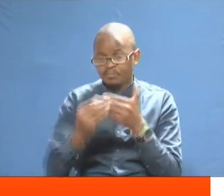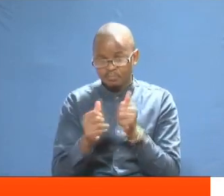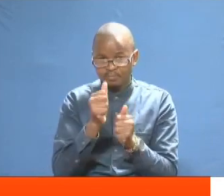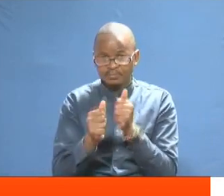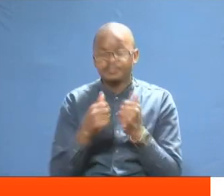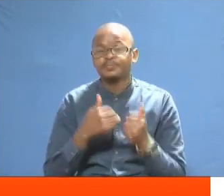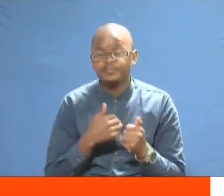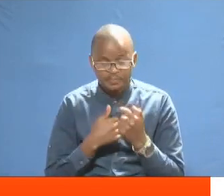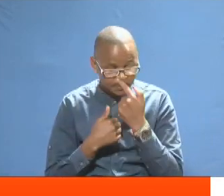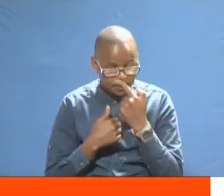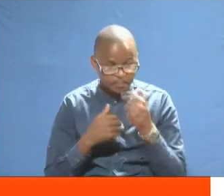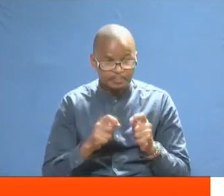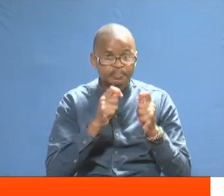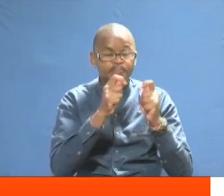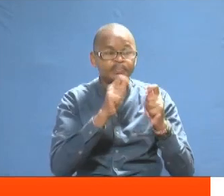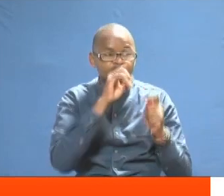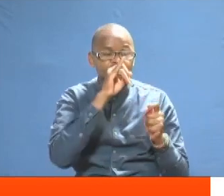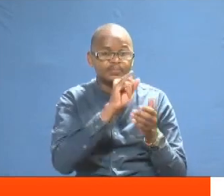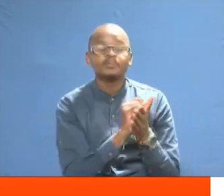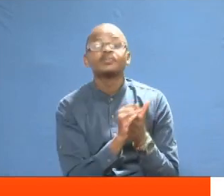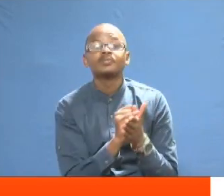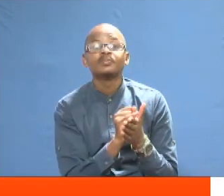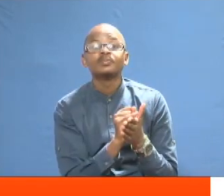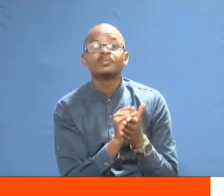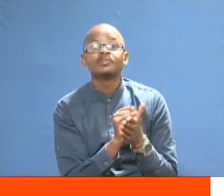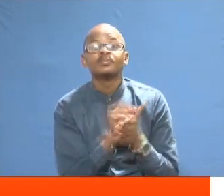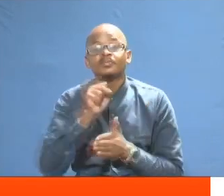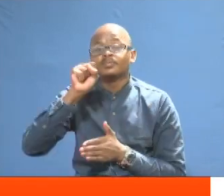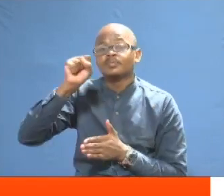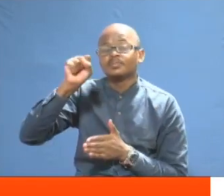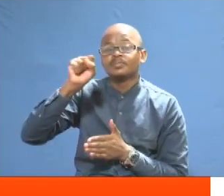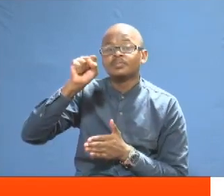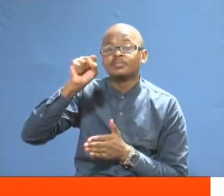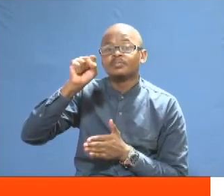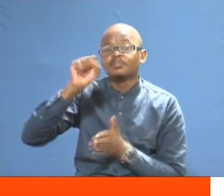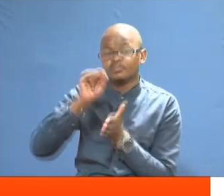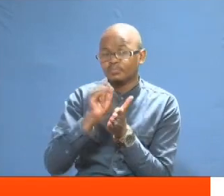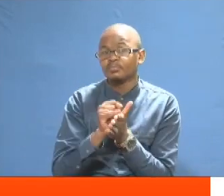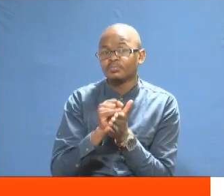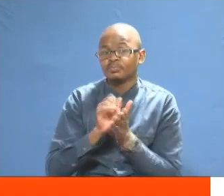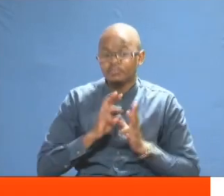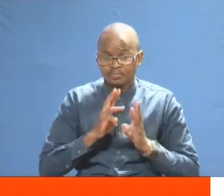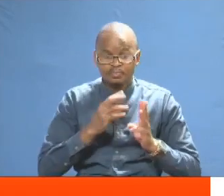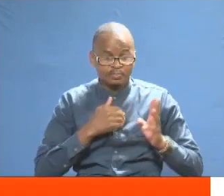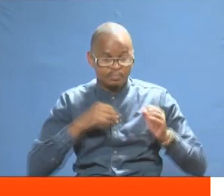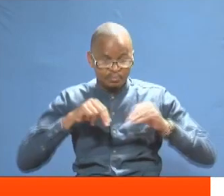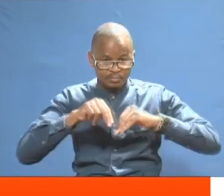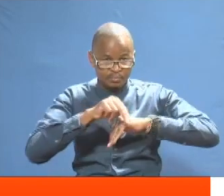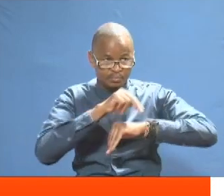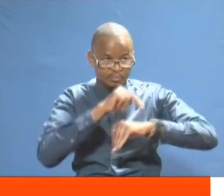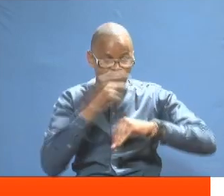we are likely to bring on the table is that it is a political vehicle that will have a national